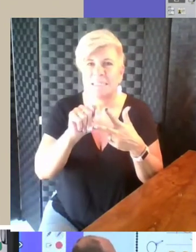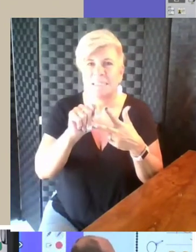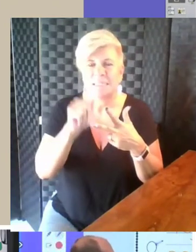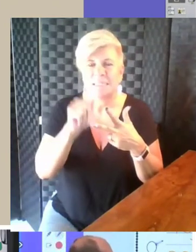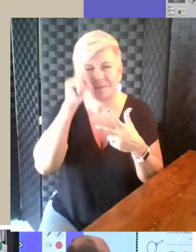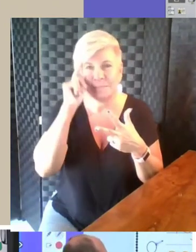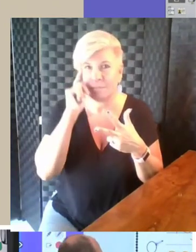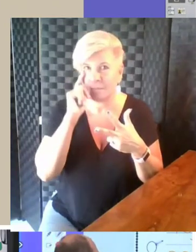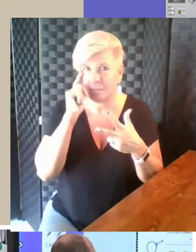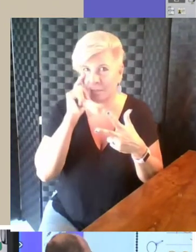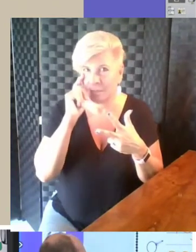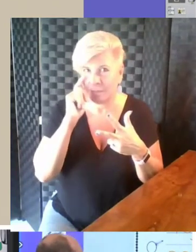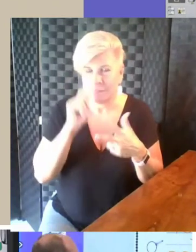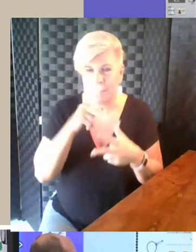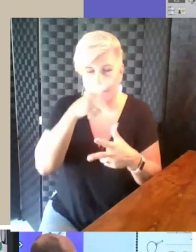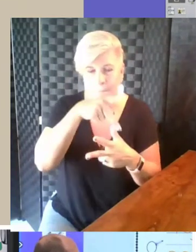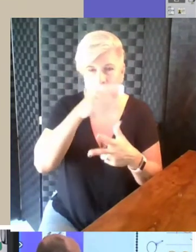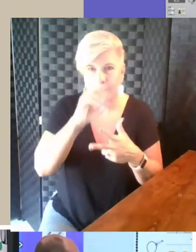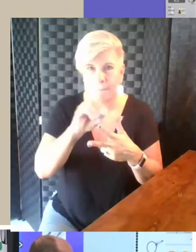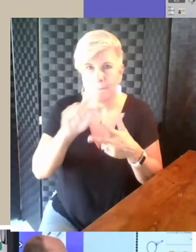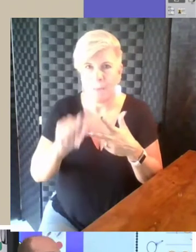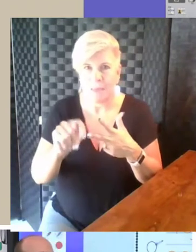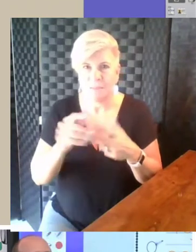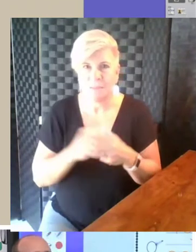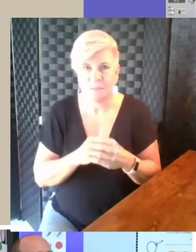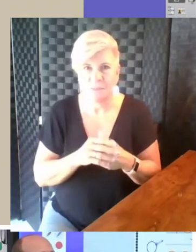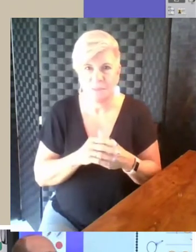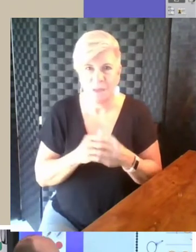Another T. This little